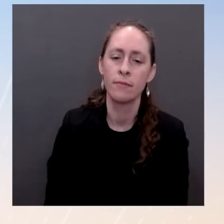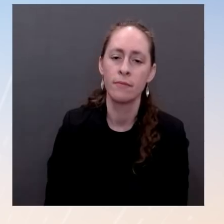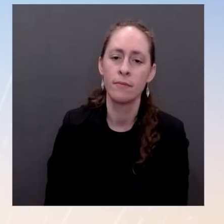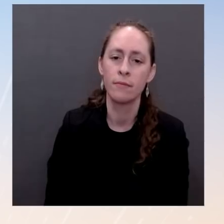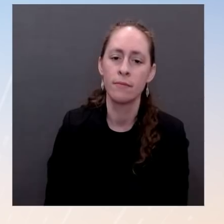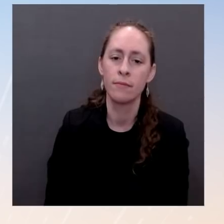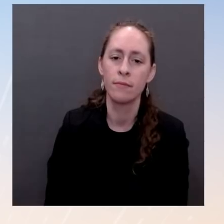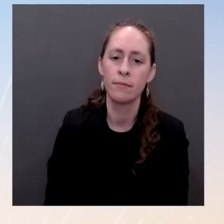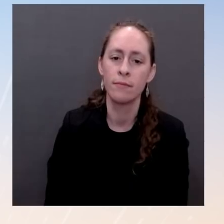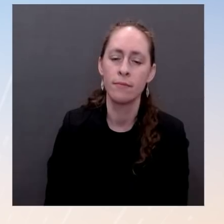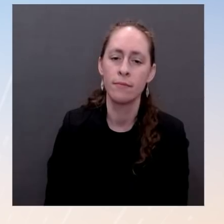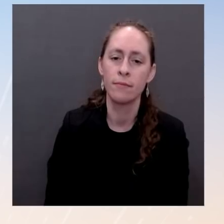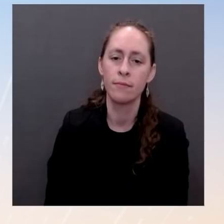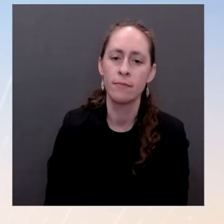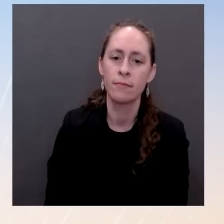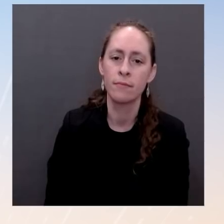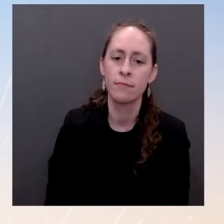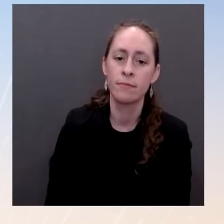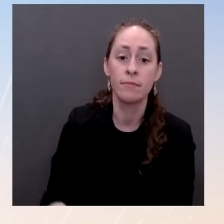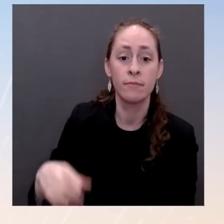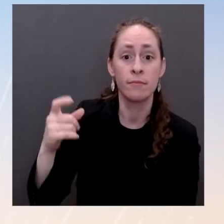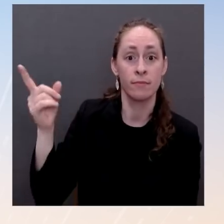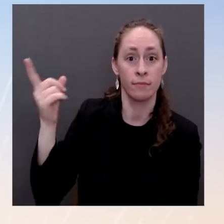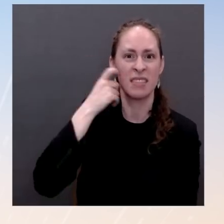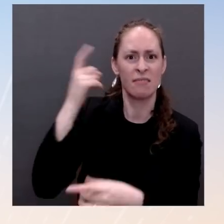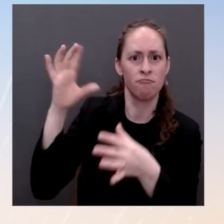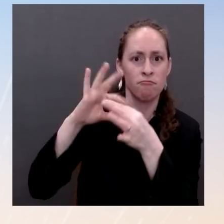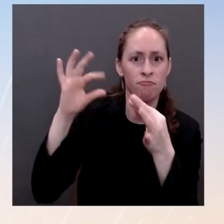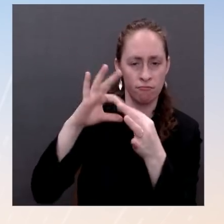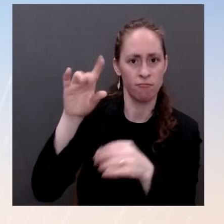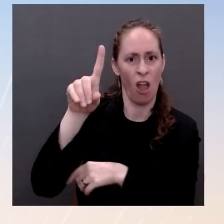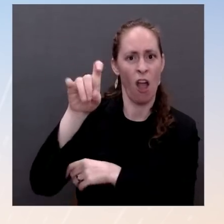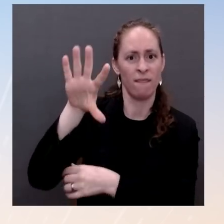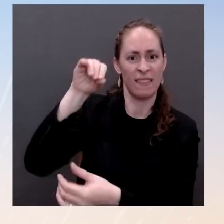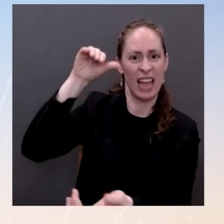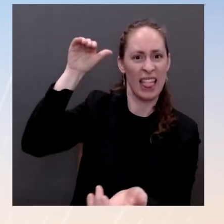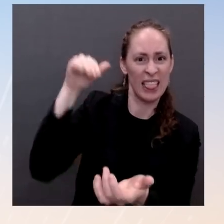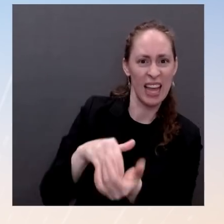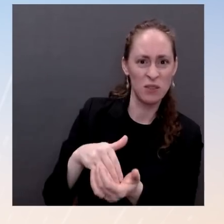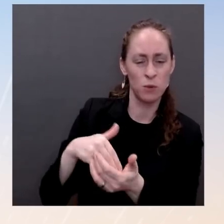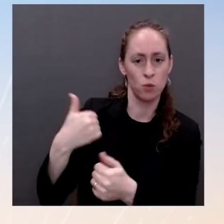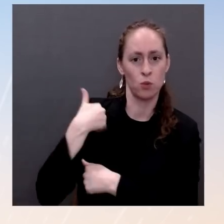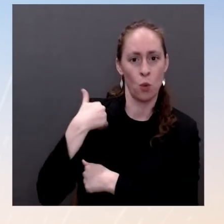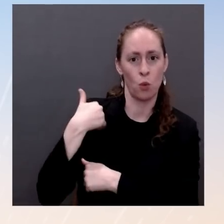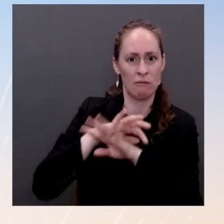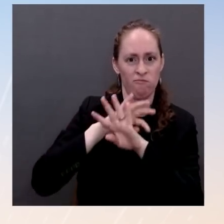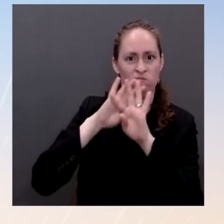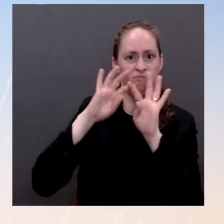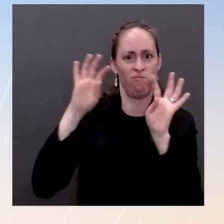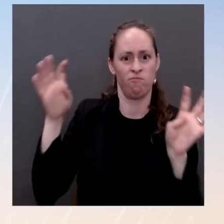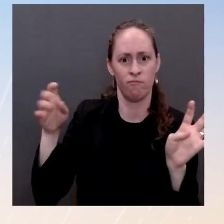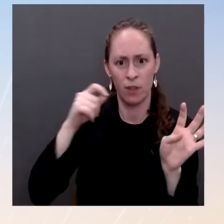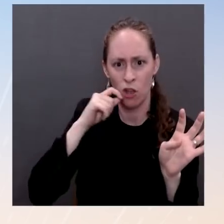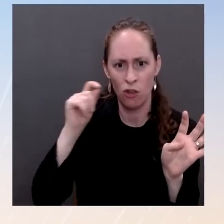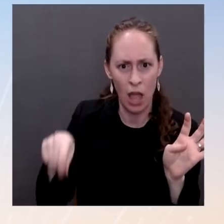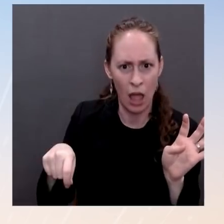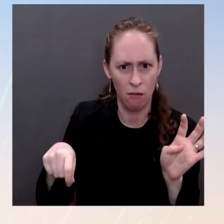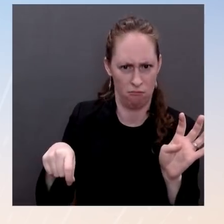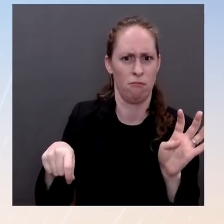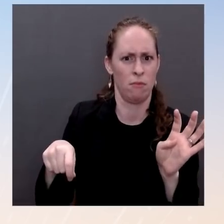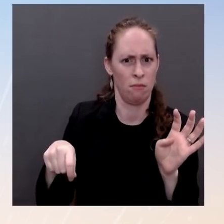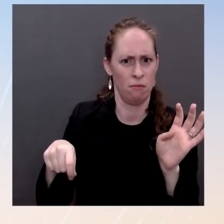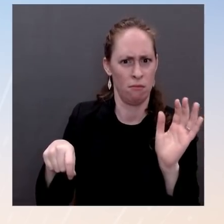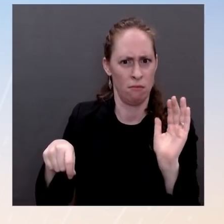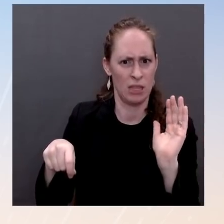to be a higher number than previously reported. I think 130,000 is how most recently we've seen it